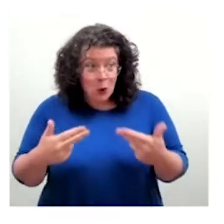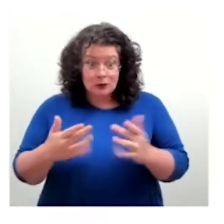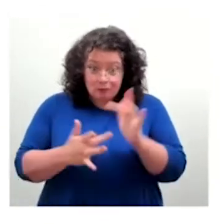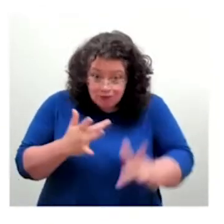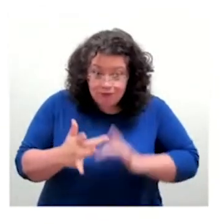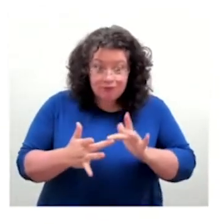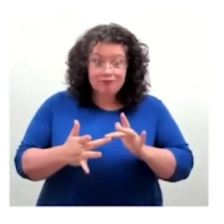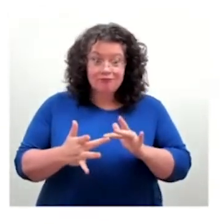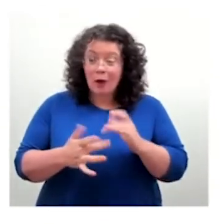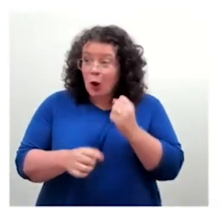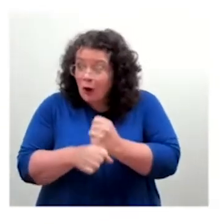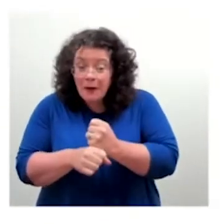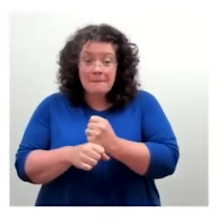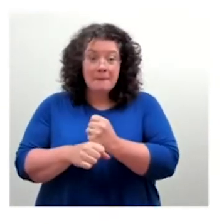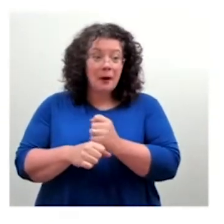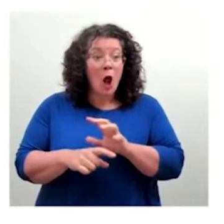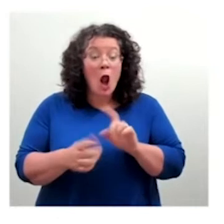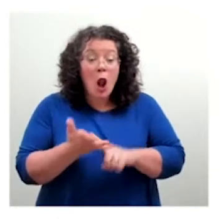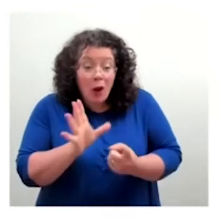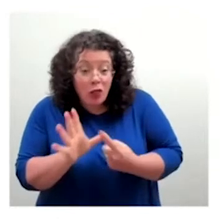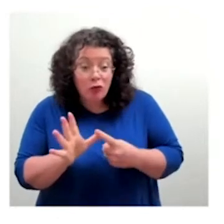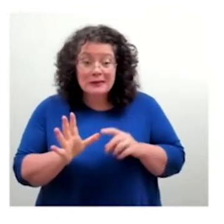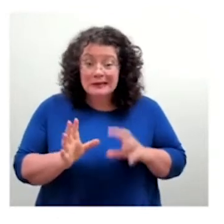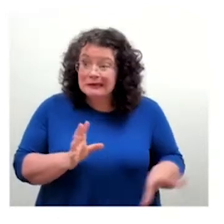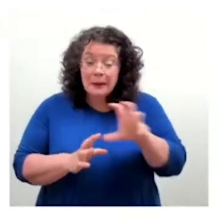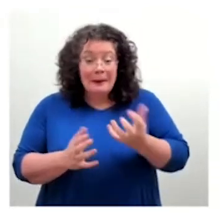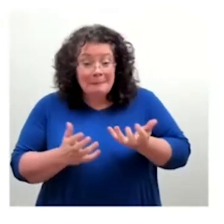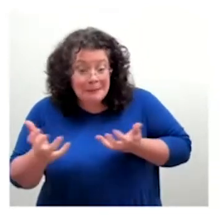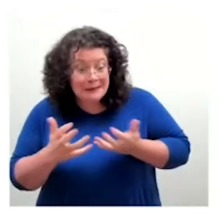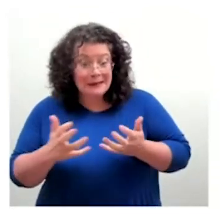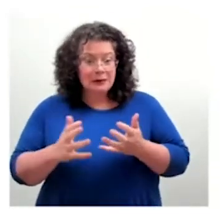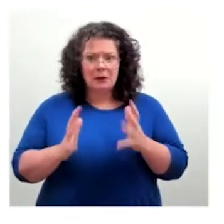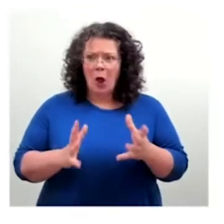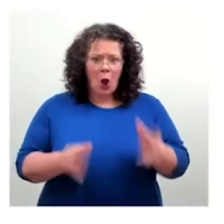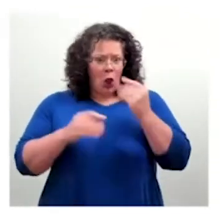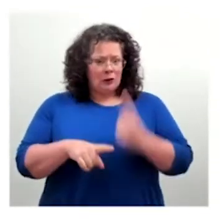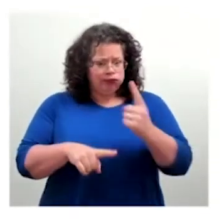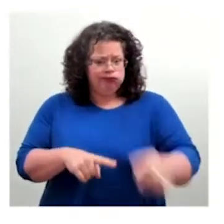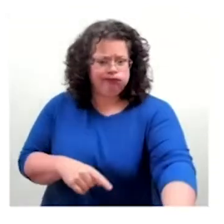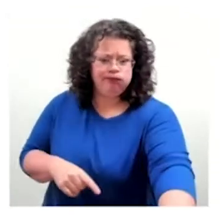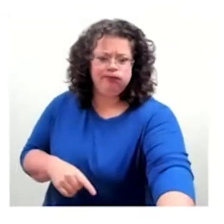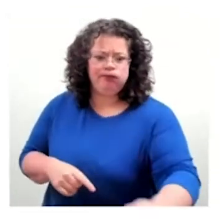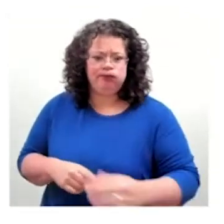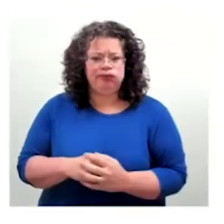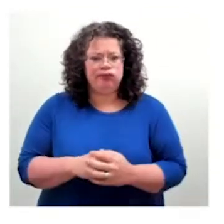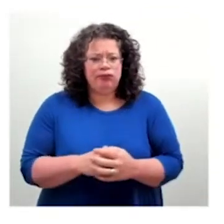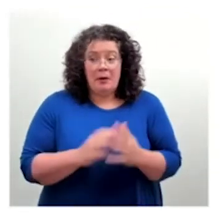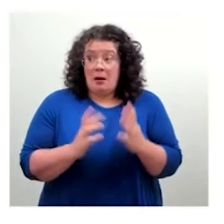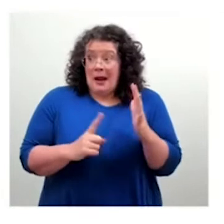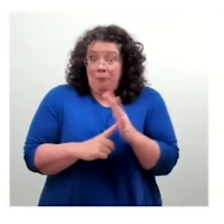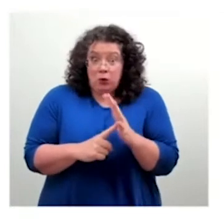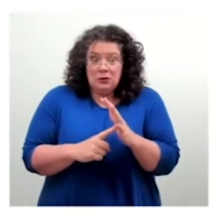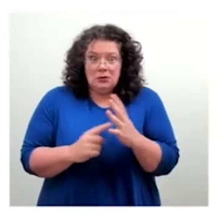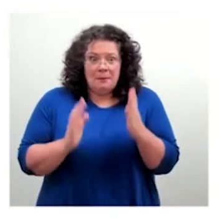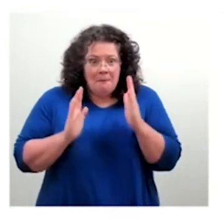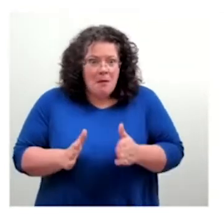user-friendly or accessible by remote servicing. And it was